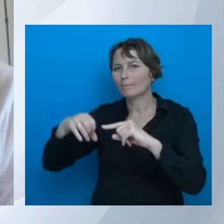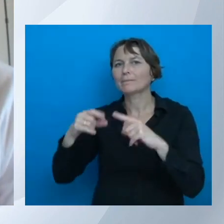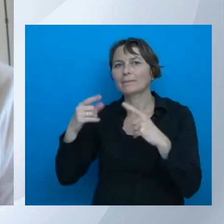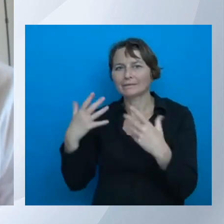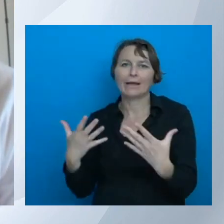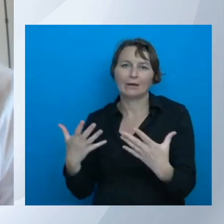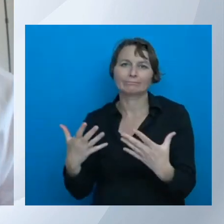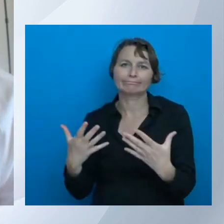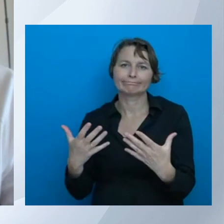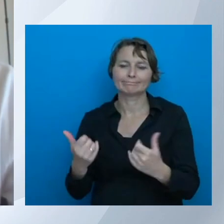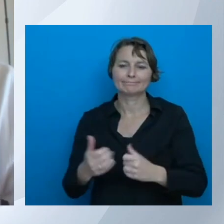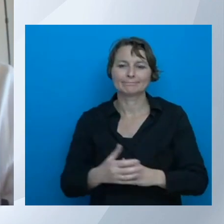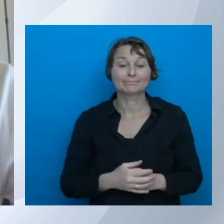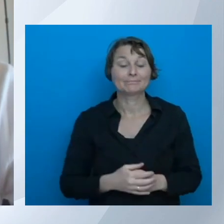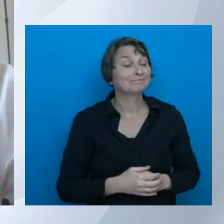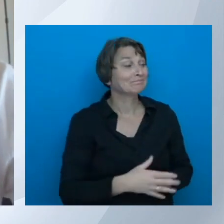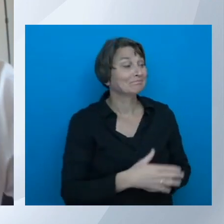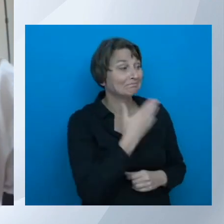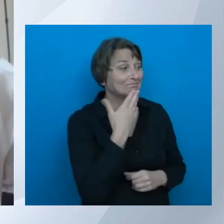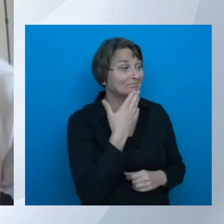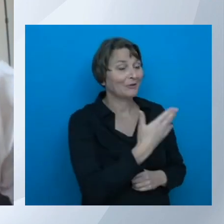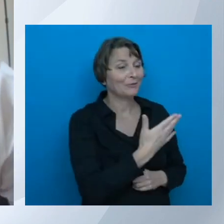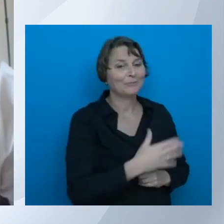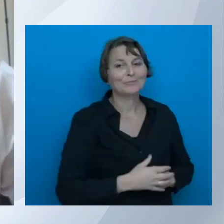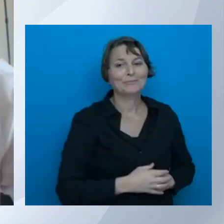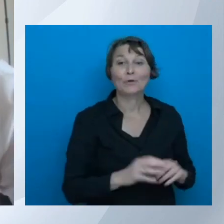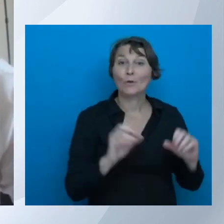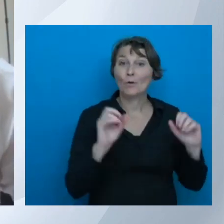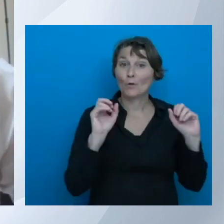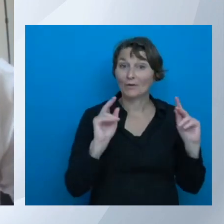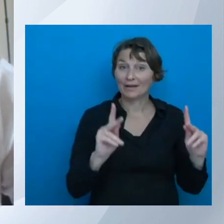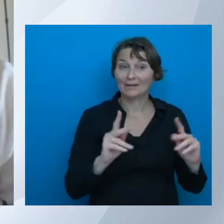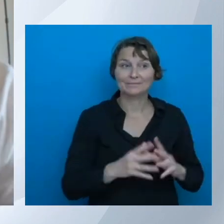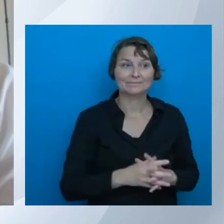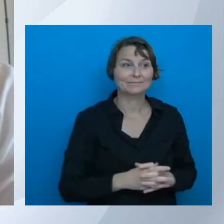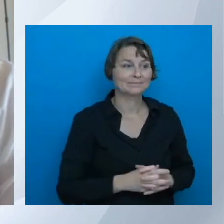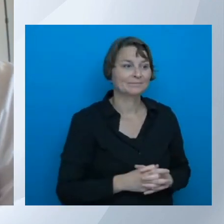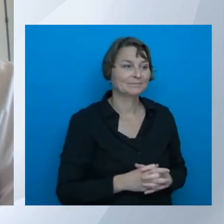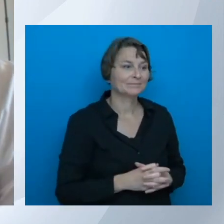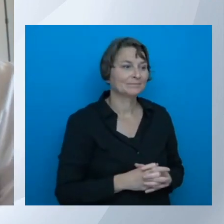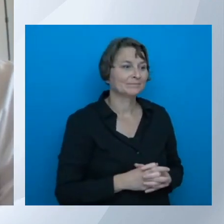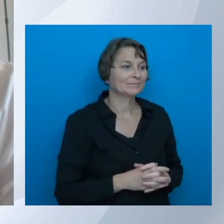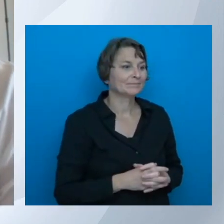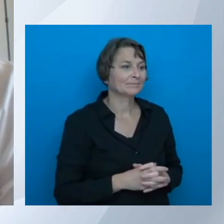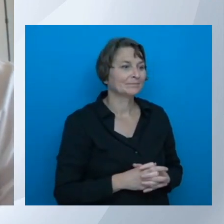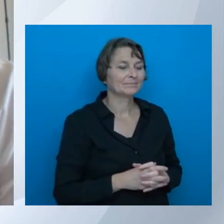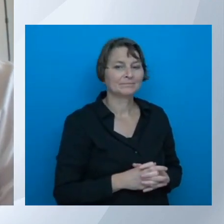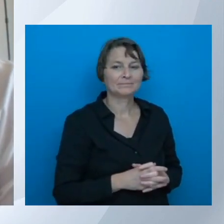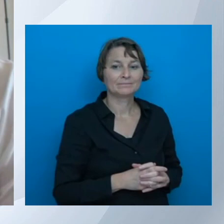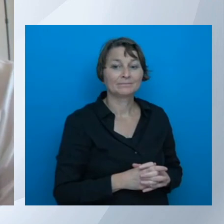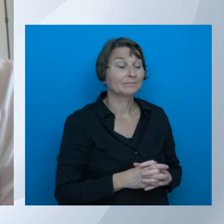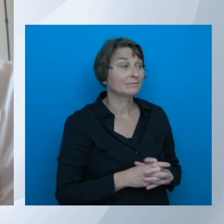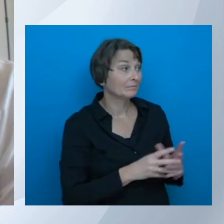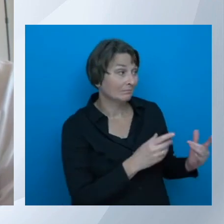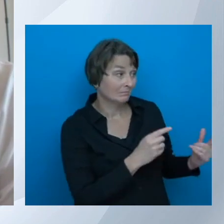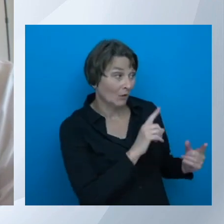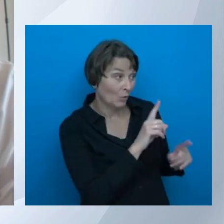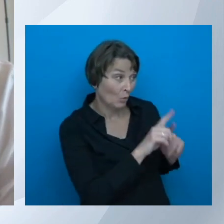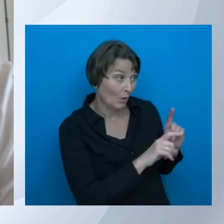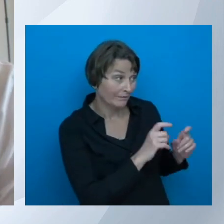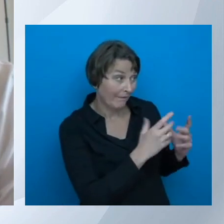Cool, thanks. All right. I don't have any more questions. Do you have a question